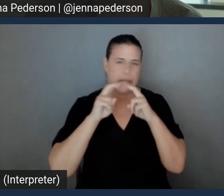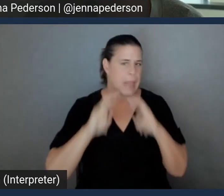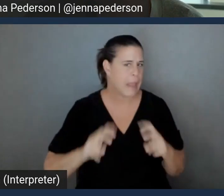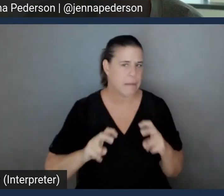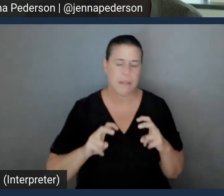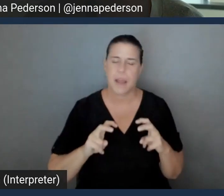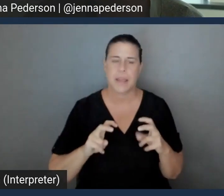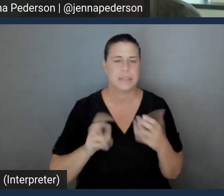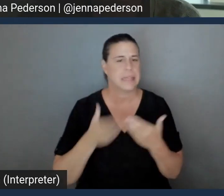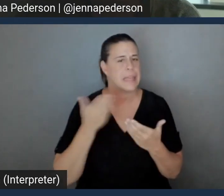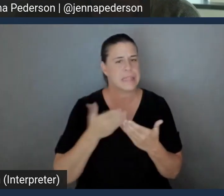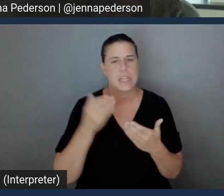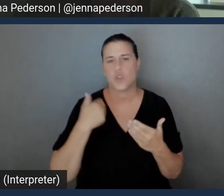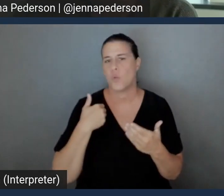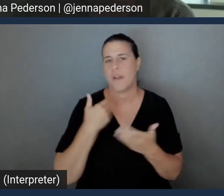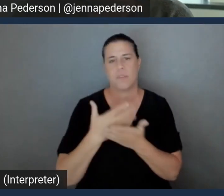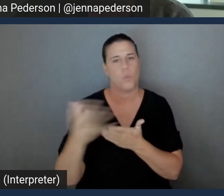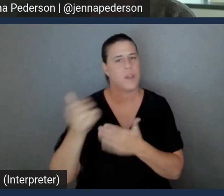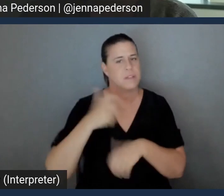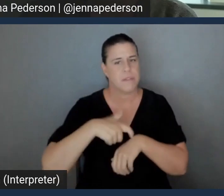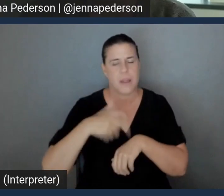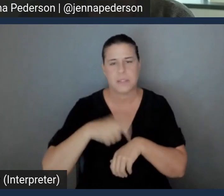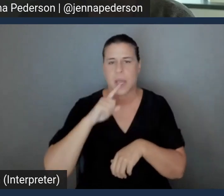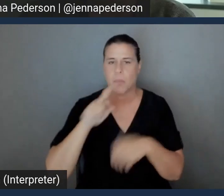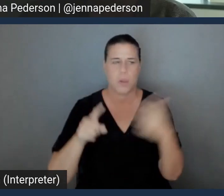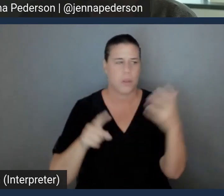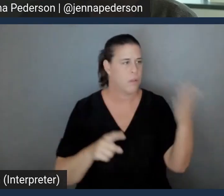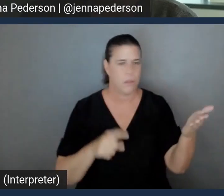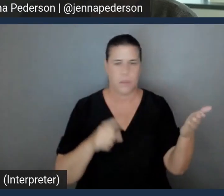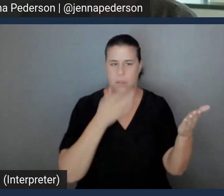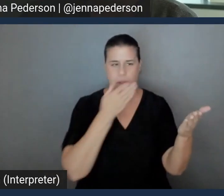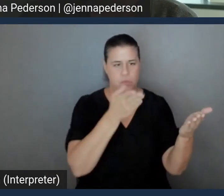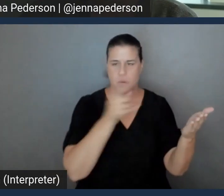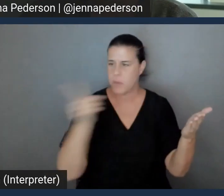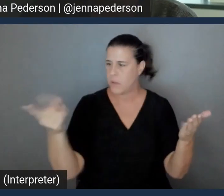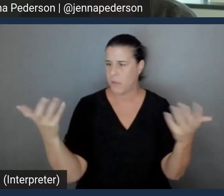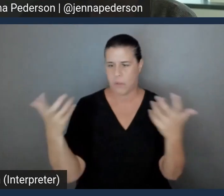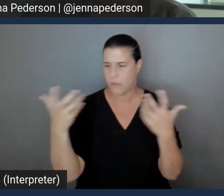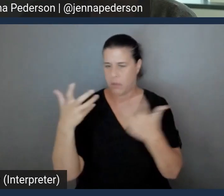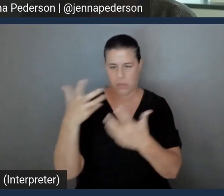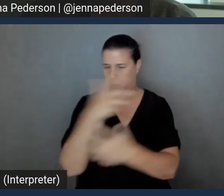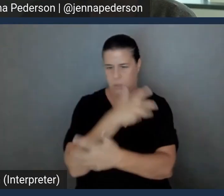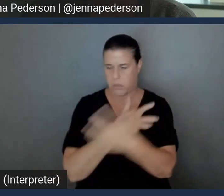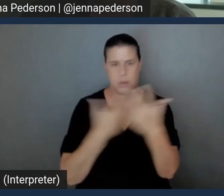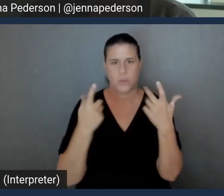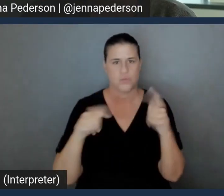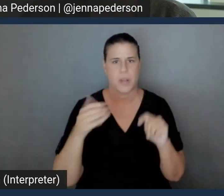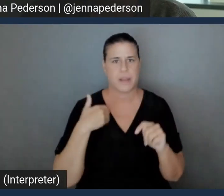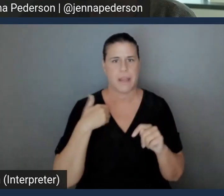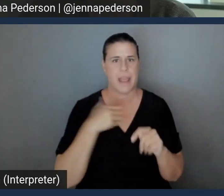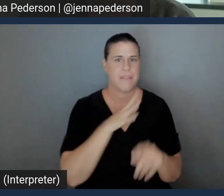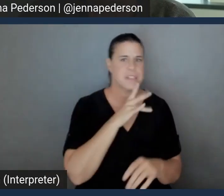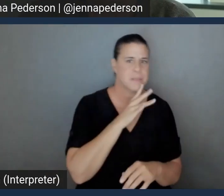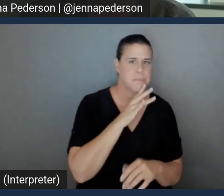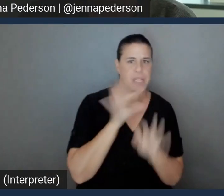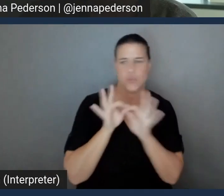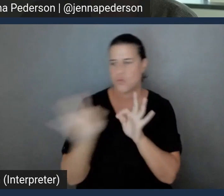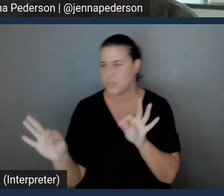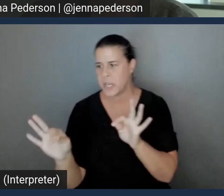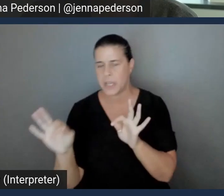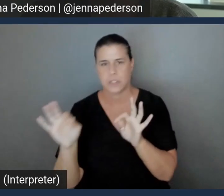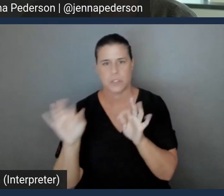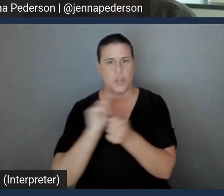to, spend a lot of time integrating different services. Trying to get speech-to-text transcription